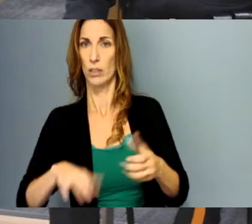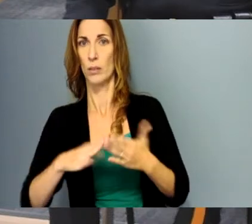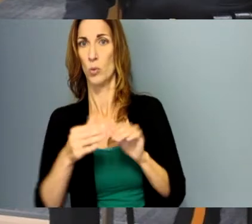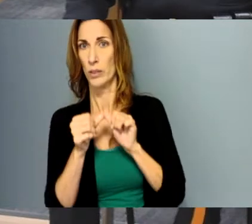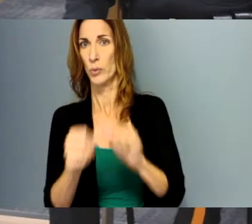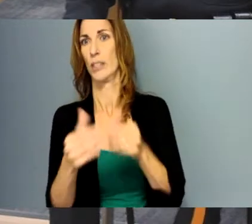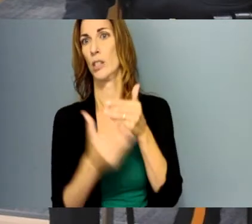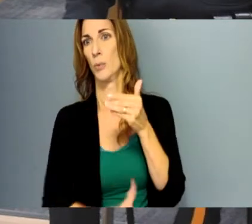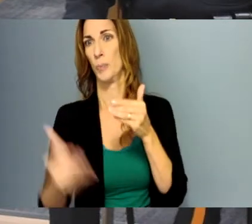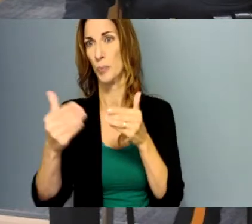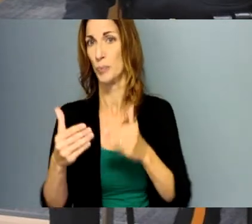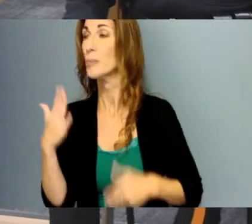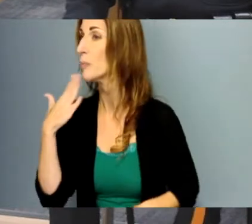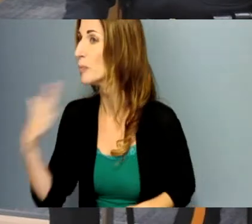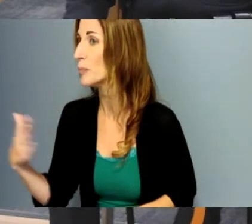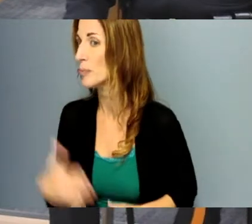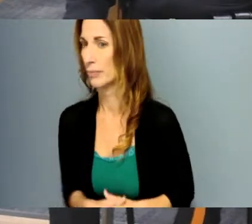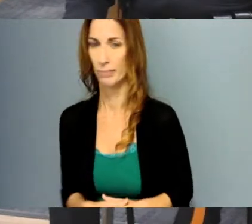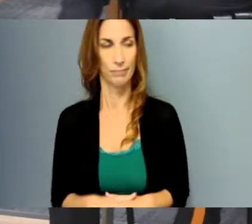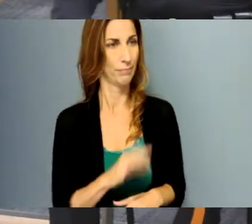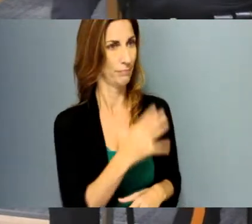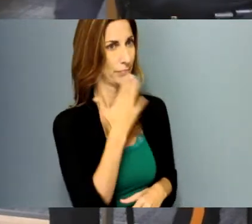to come. Thank you. Thank you.